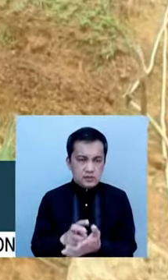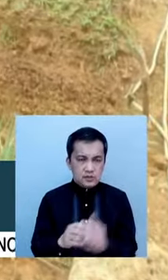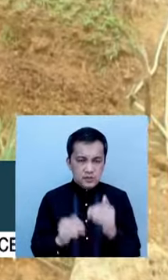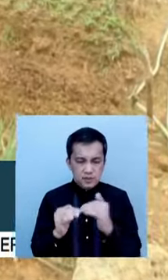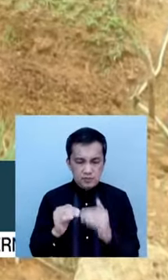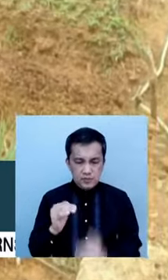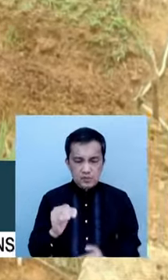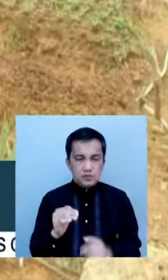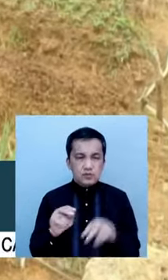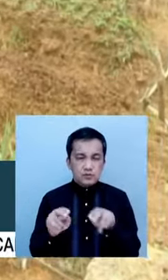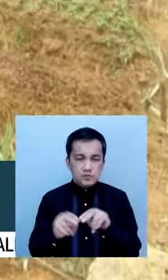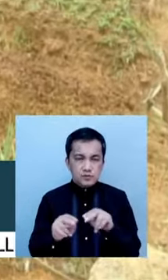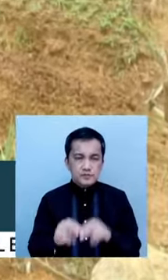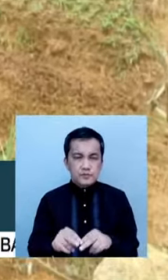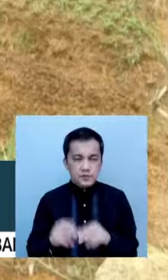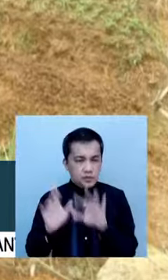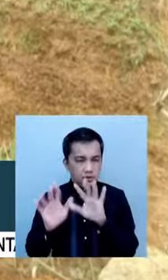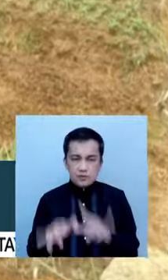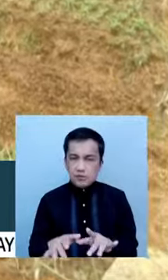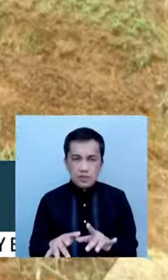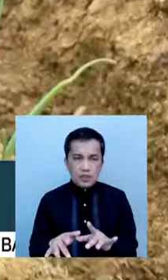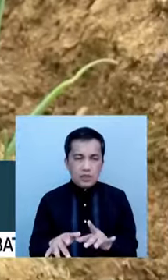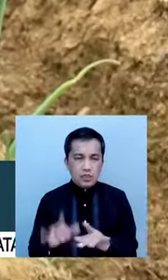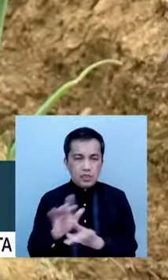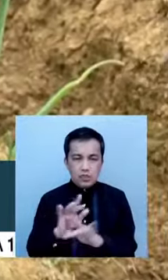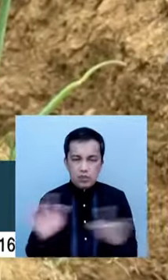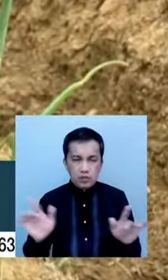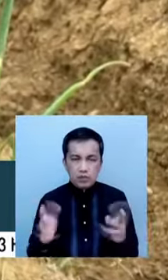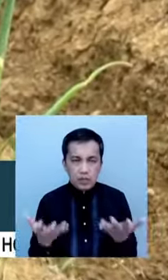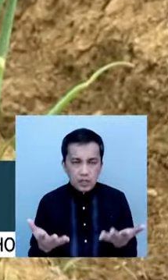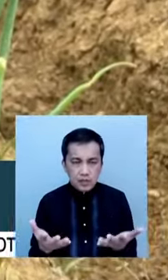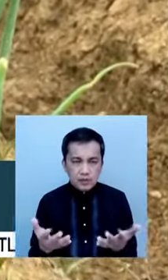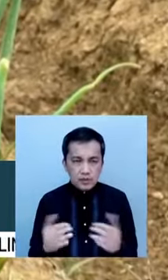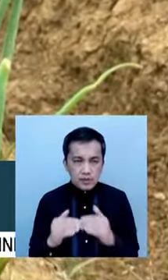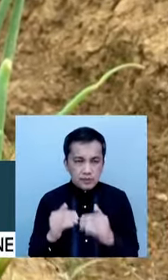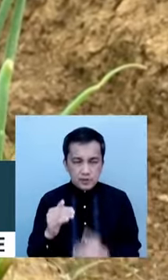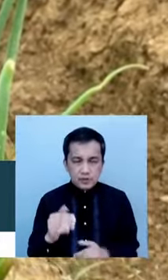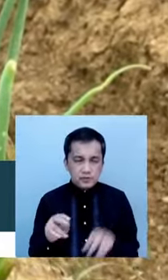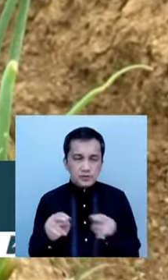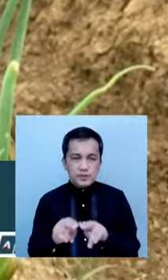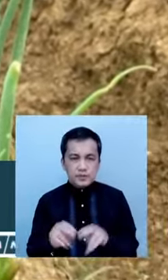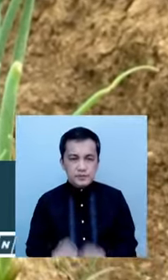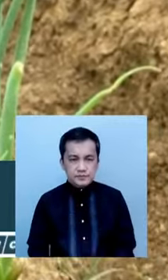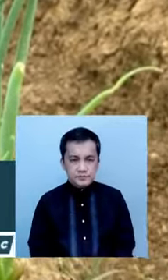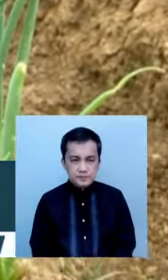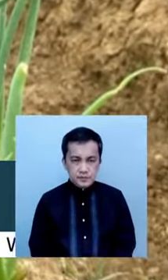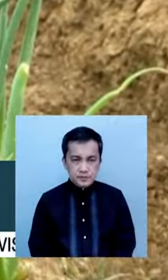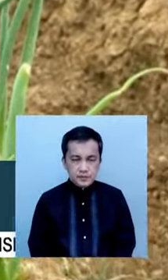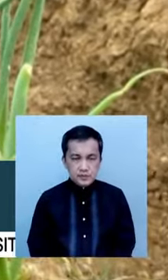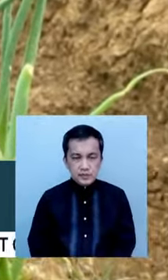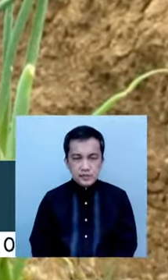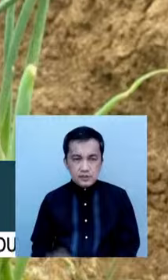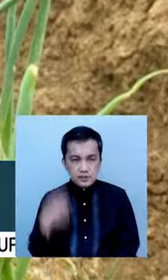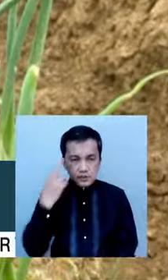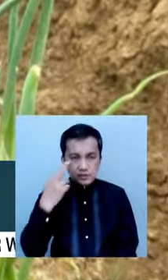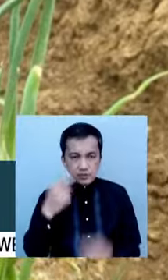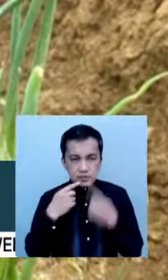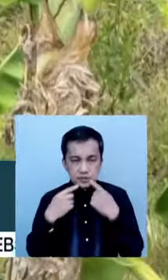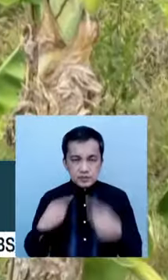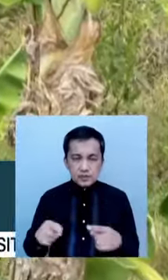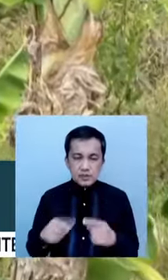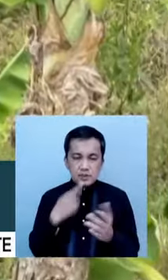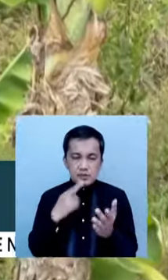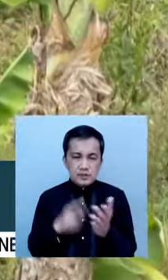normal. The rainfall are experiencing way below normal level. The basis for the declaration was a report by the Cebu